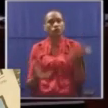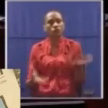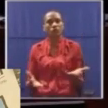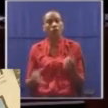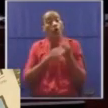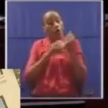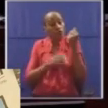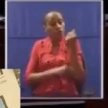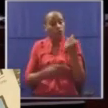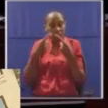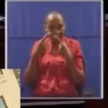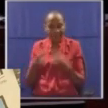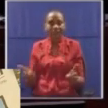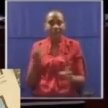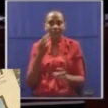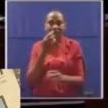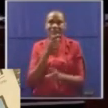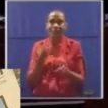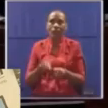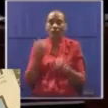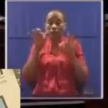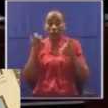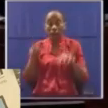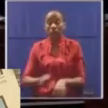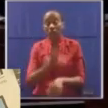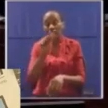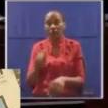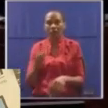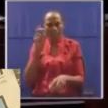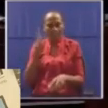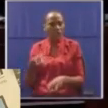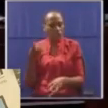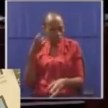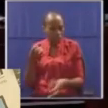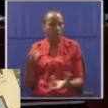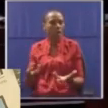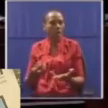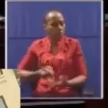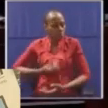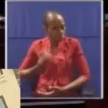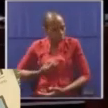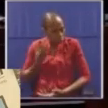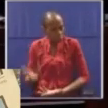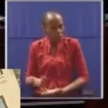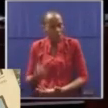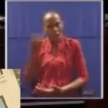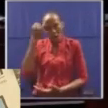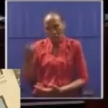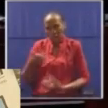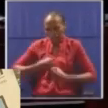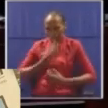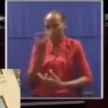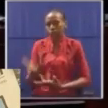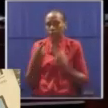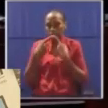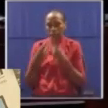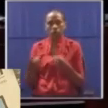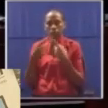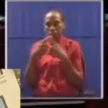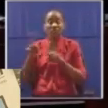Constitution recognizes that individuals in our society need to be able to hear, form, and express opinions and views on a wide range